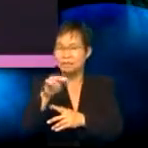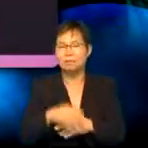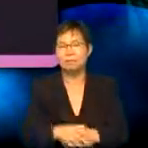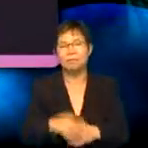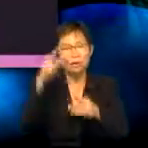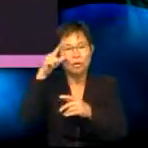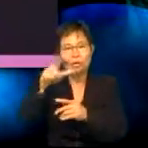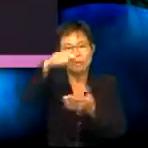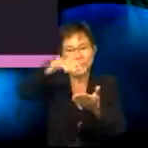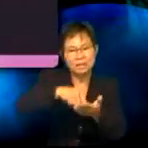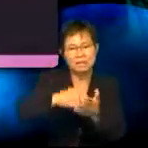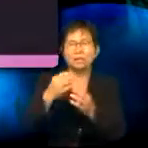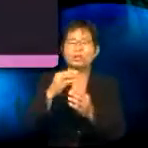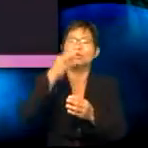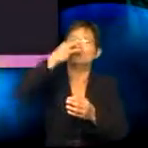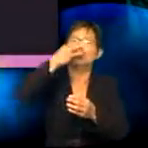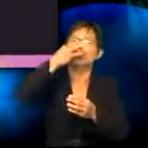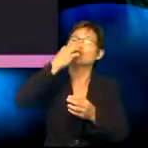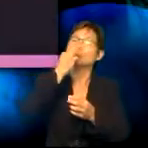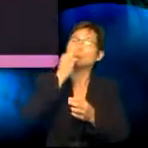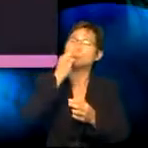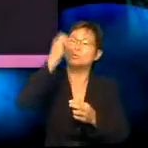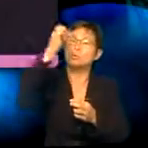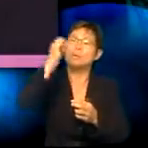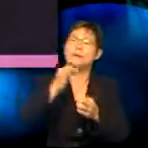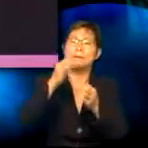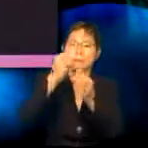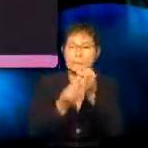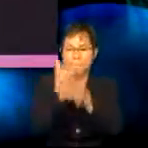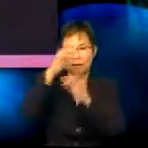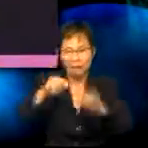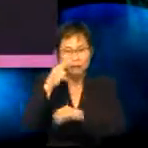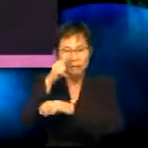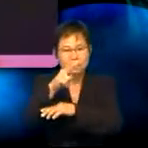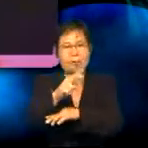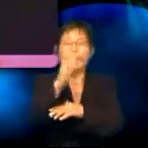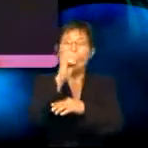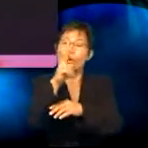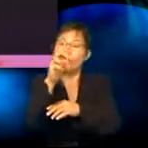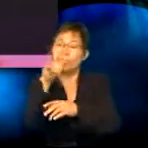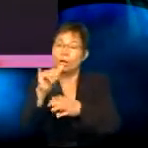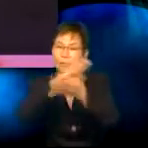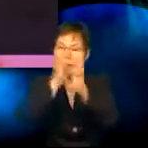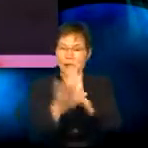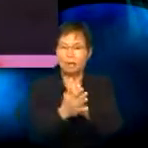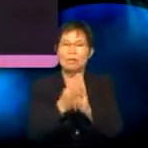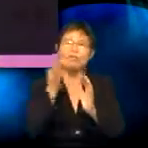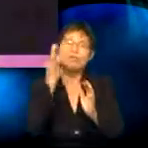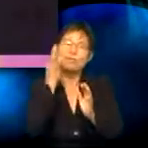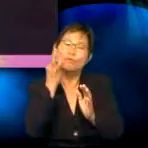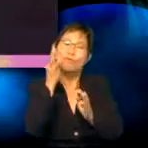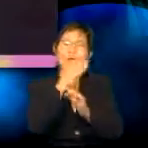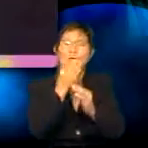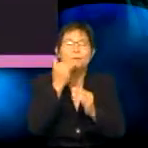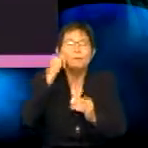Look at this strawberry plant. Here, you can see that the ovary has become fleshy and